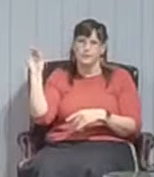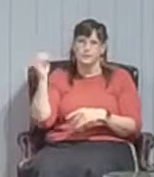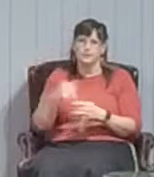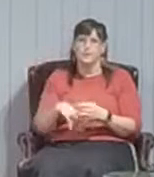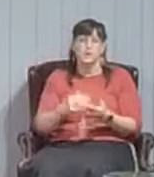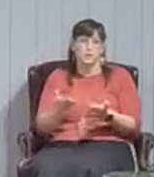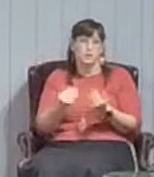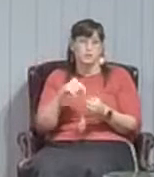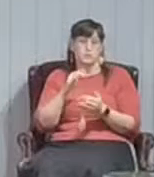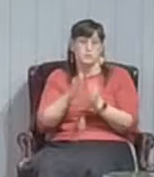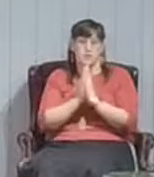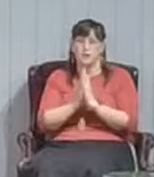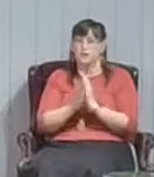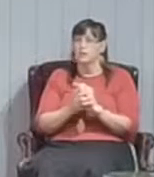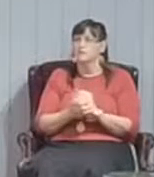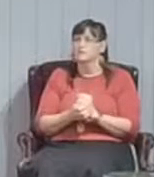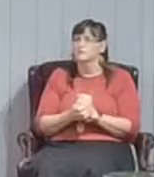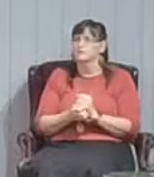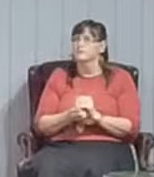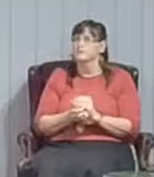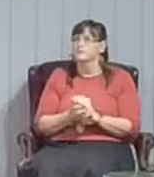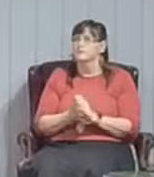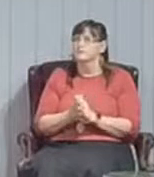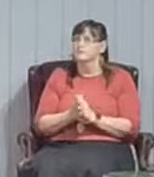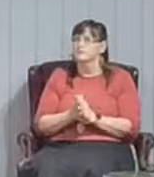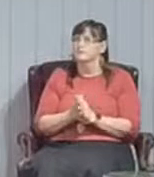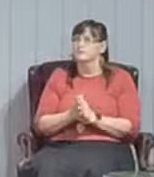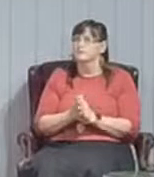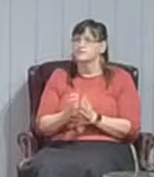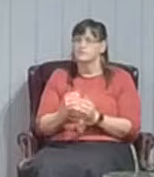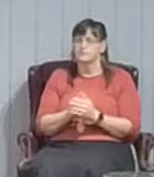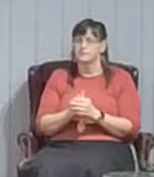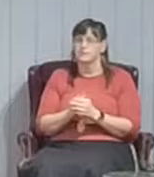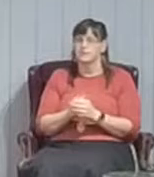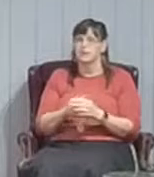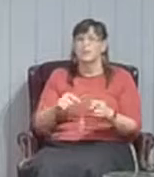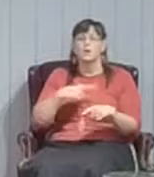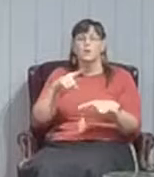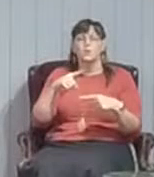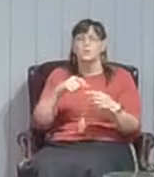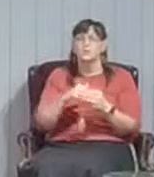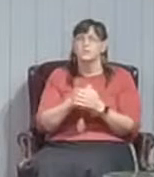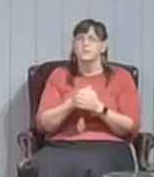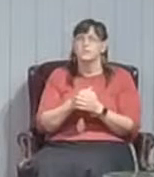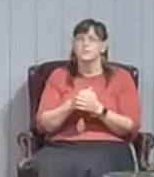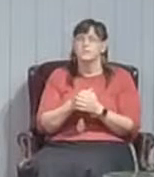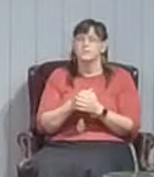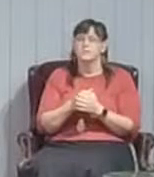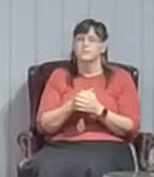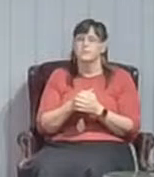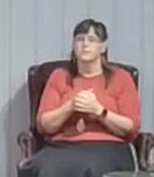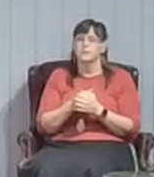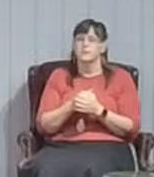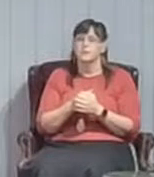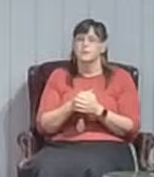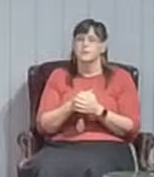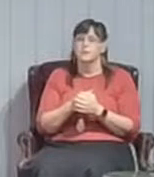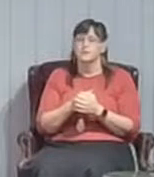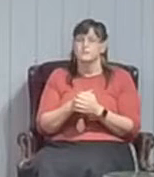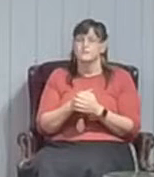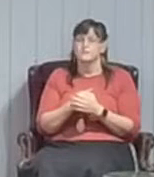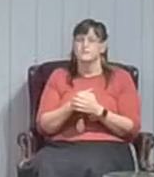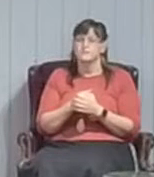want to ask you, wait a minute, let me save that for a minute. When I was in college, they'll say to people my age, they'll